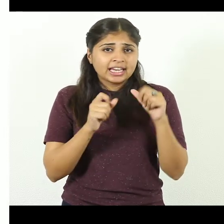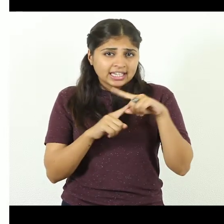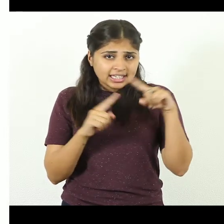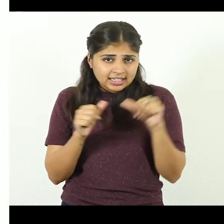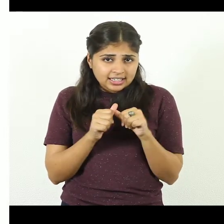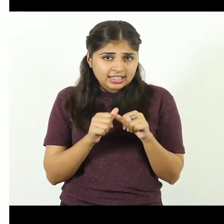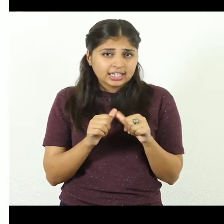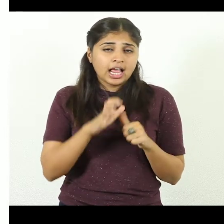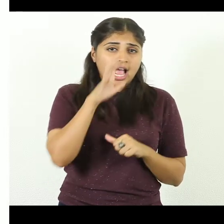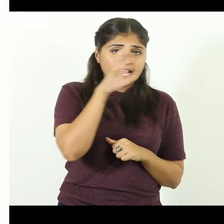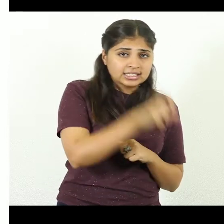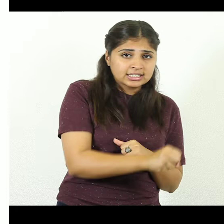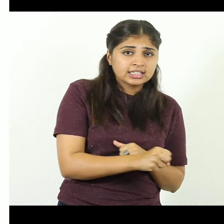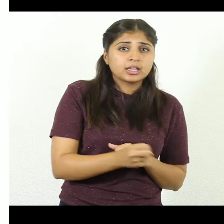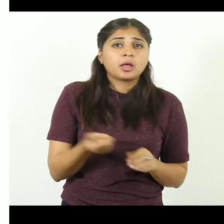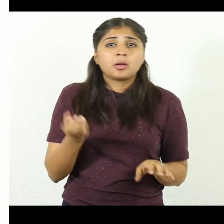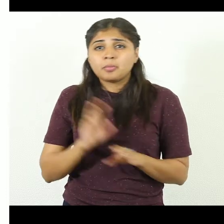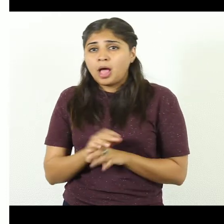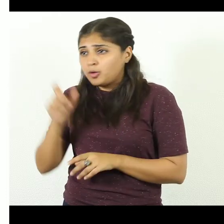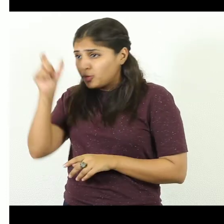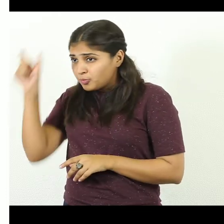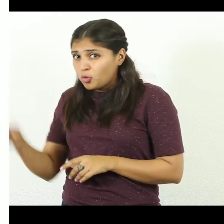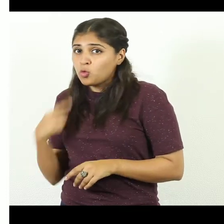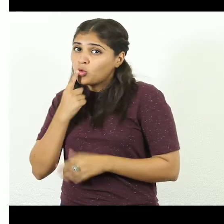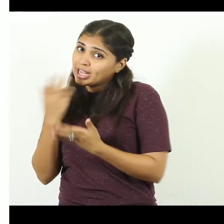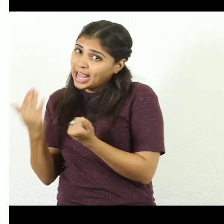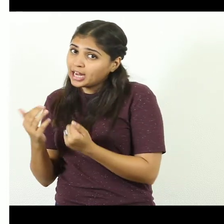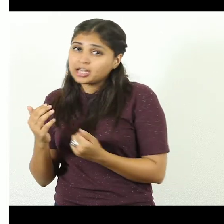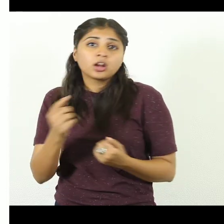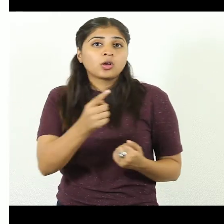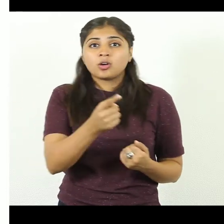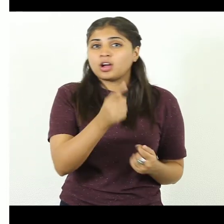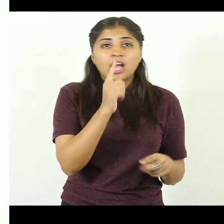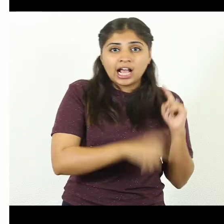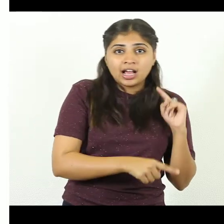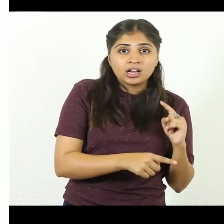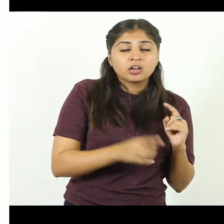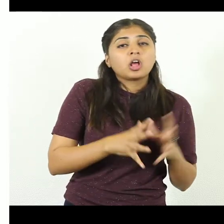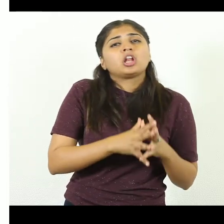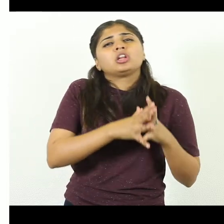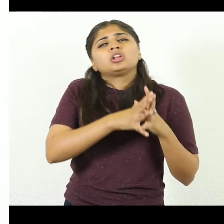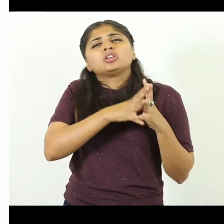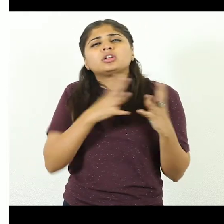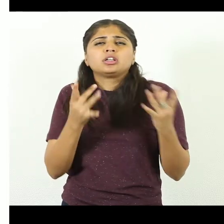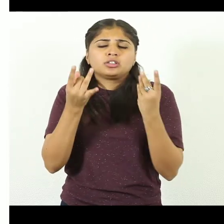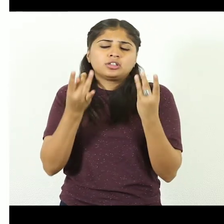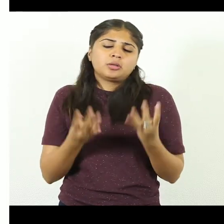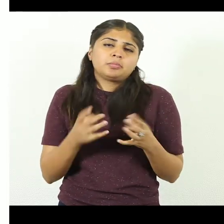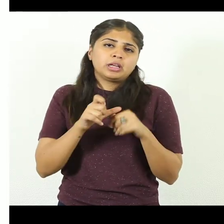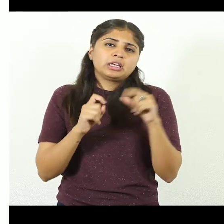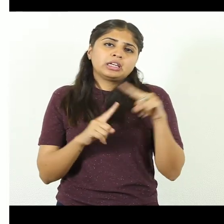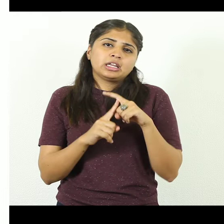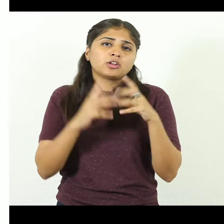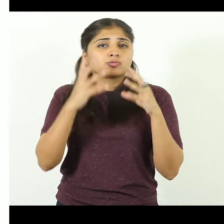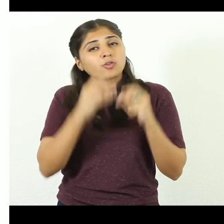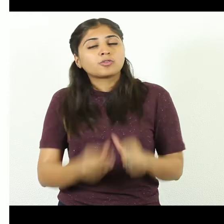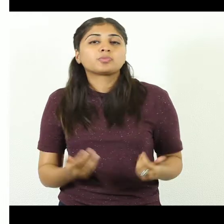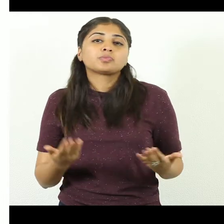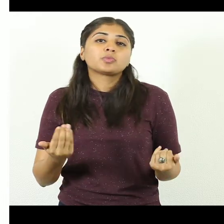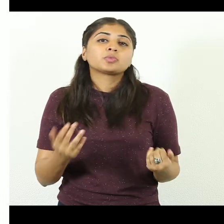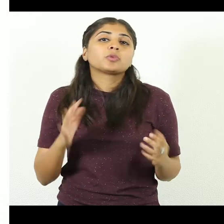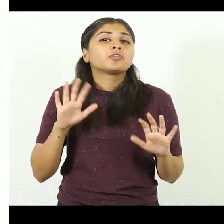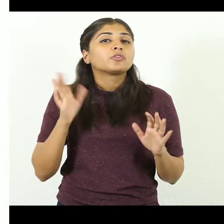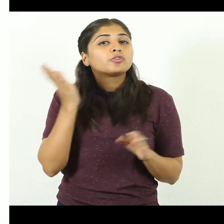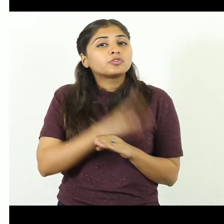continuously audit database access by privileged and non-privileged users on a large number of databases can be addressed